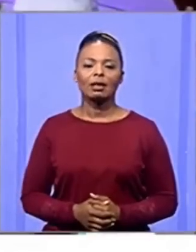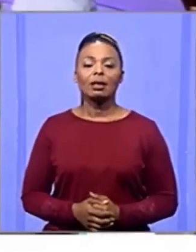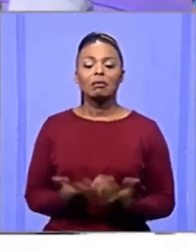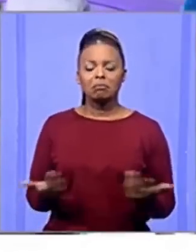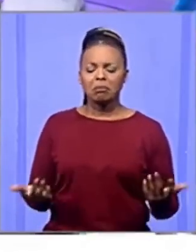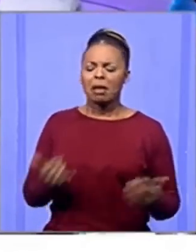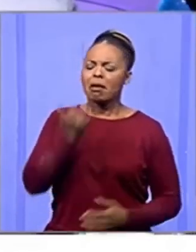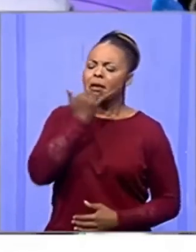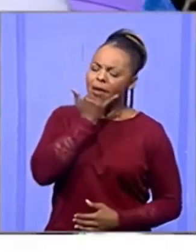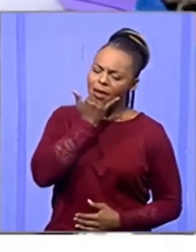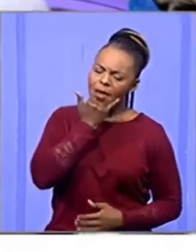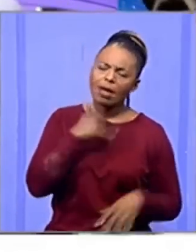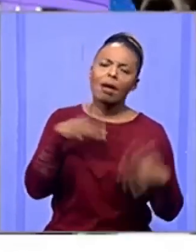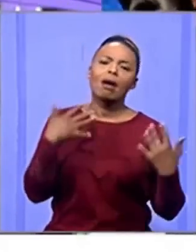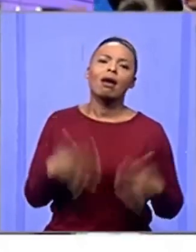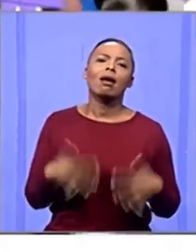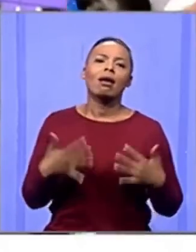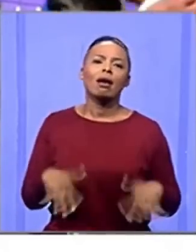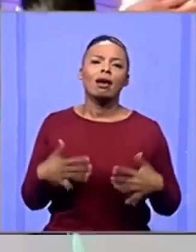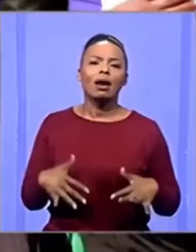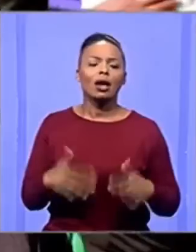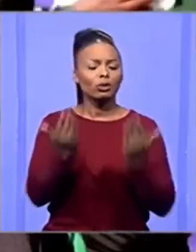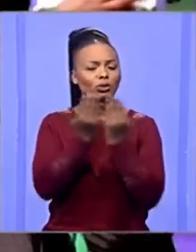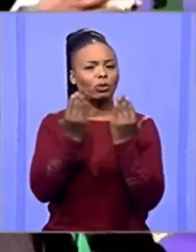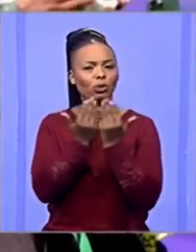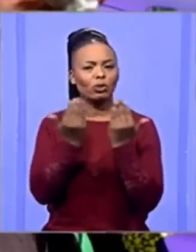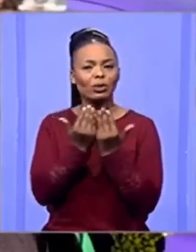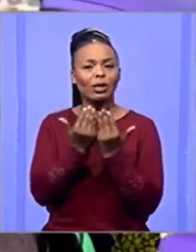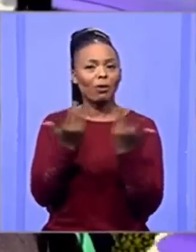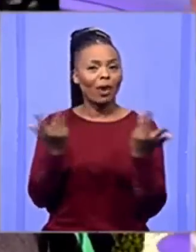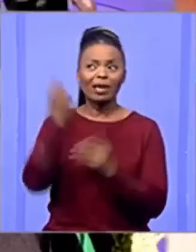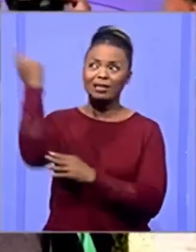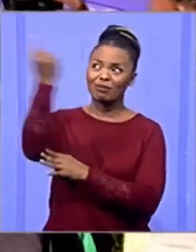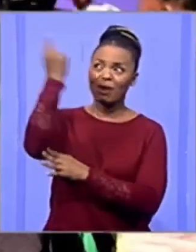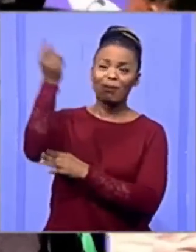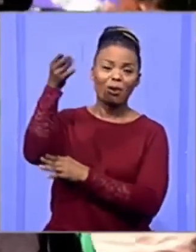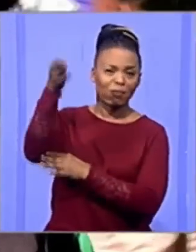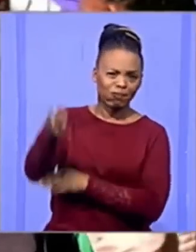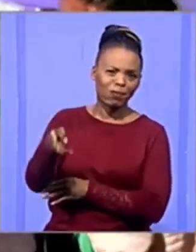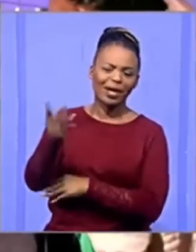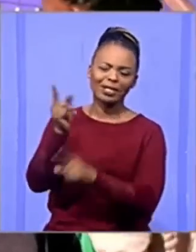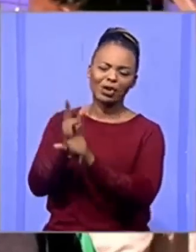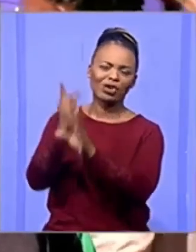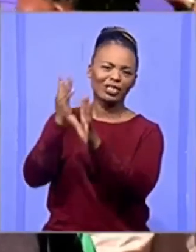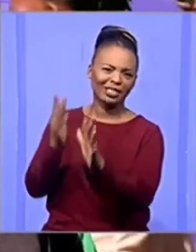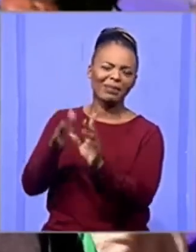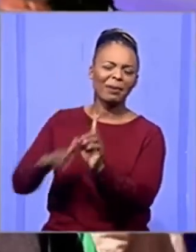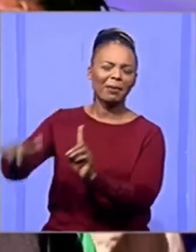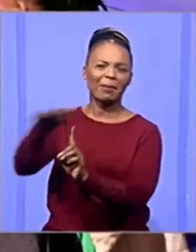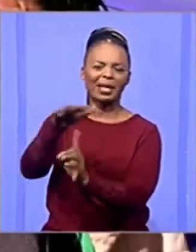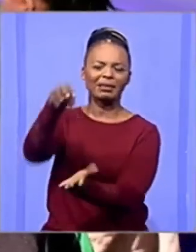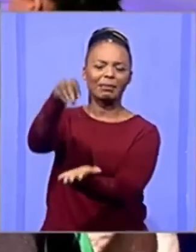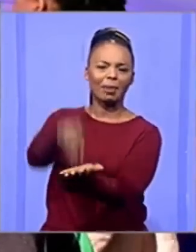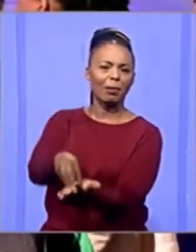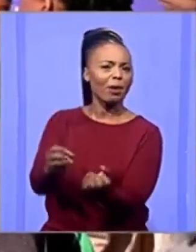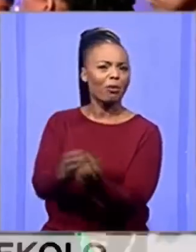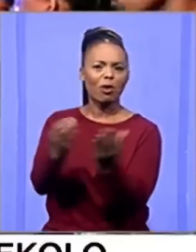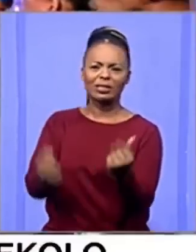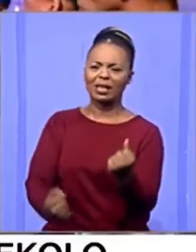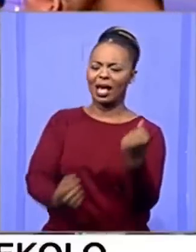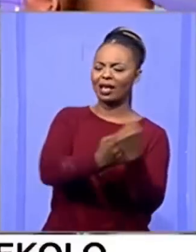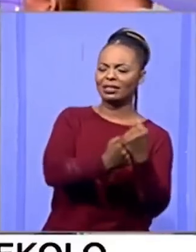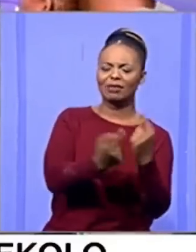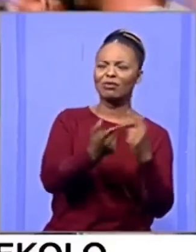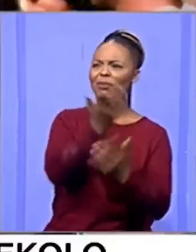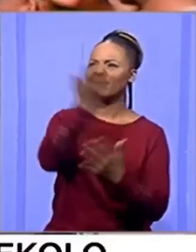what is happening today because schools, especially in rural and township areas, are not receiving any